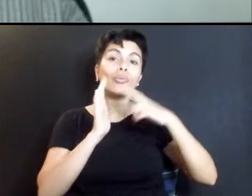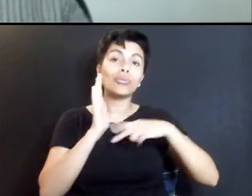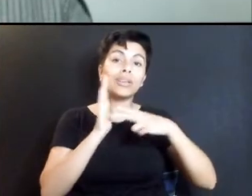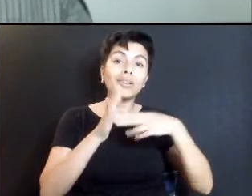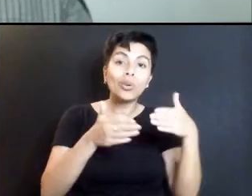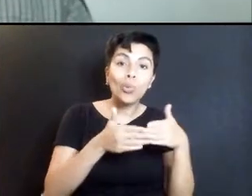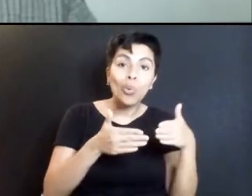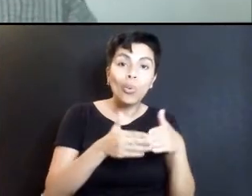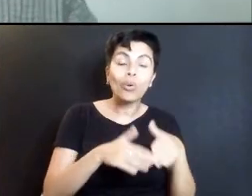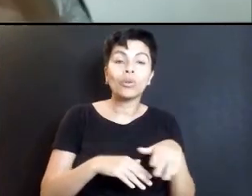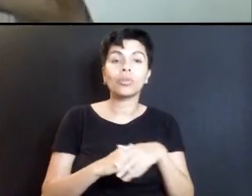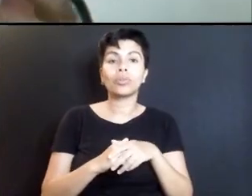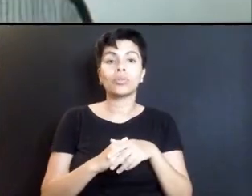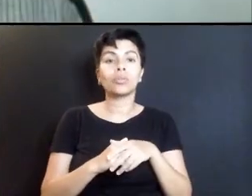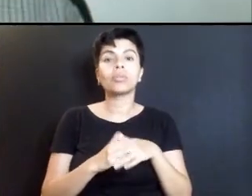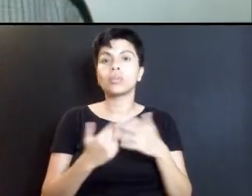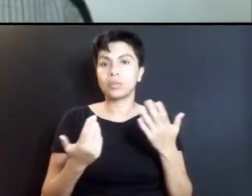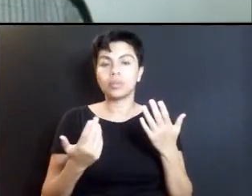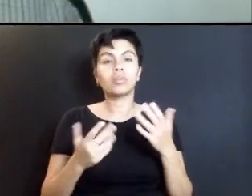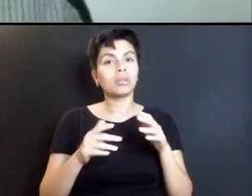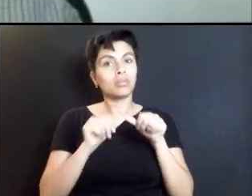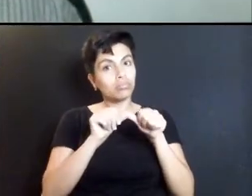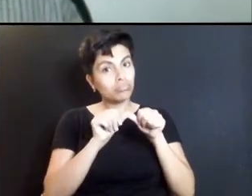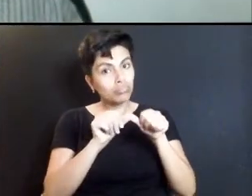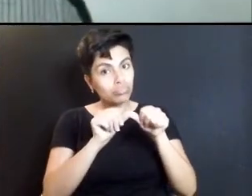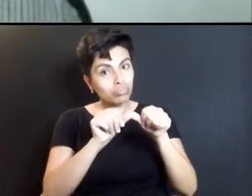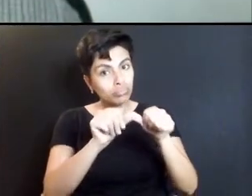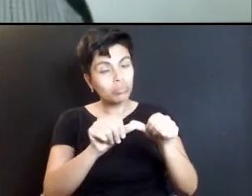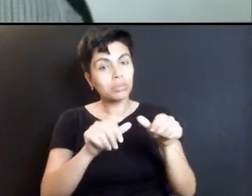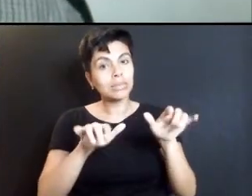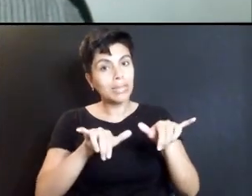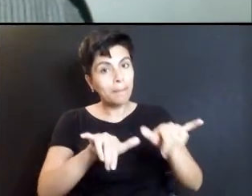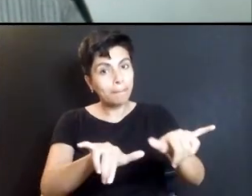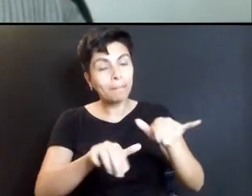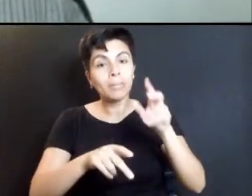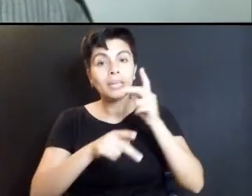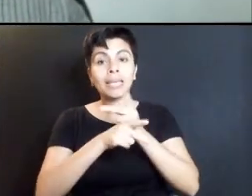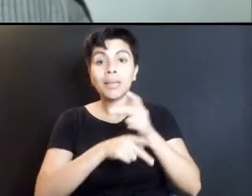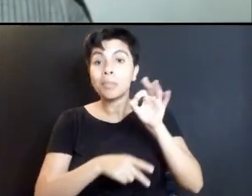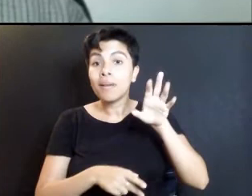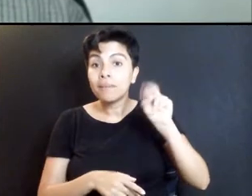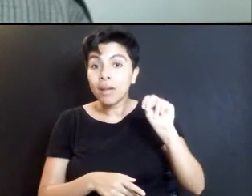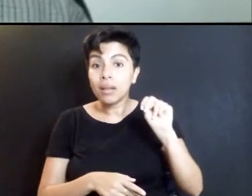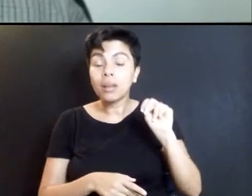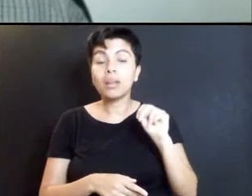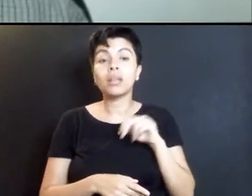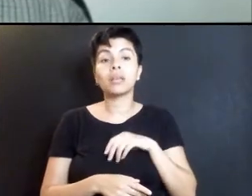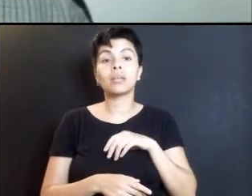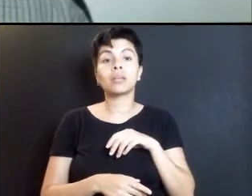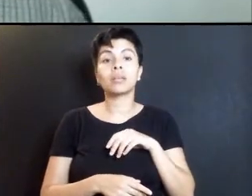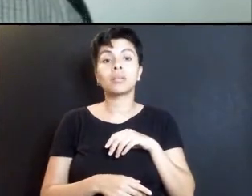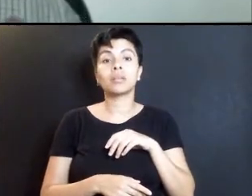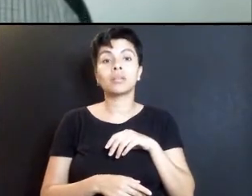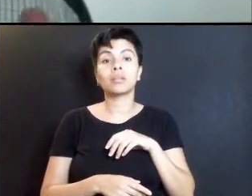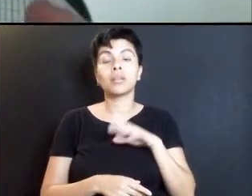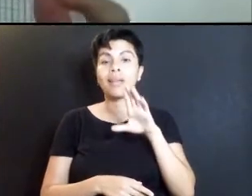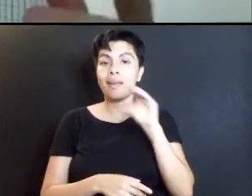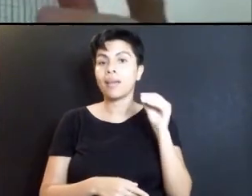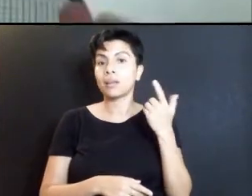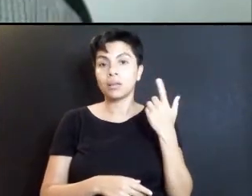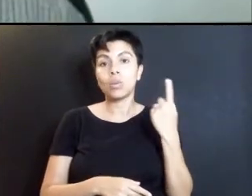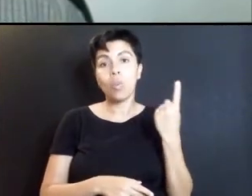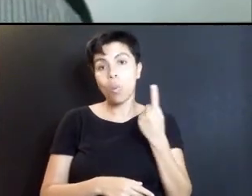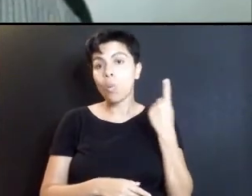corner. Keep it consistent, keep it fun, and